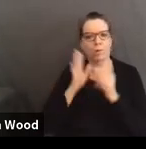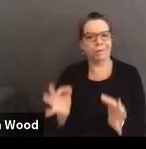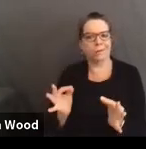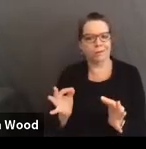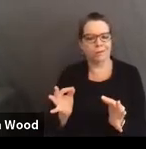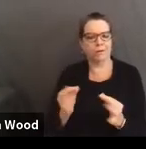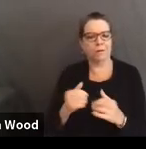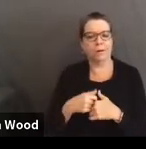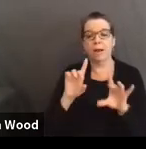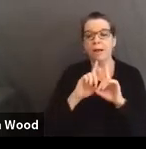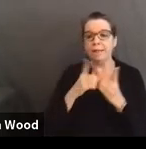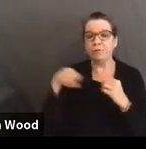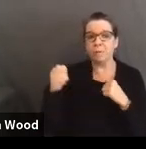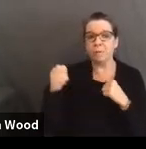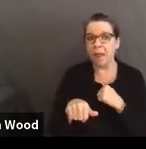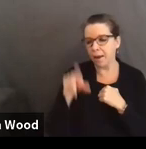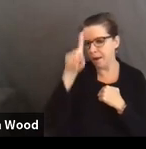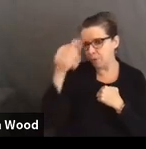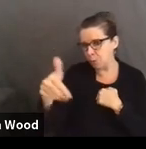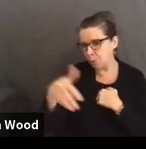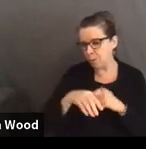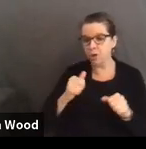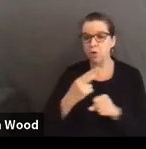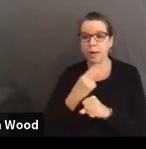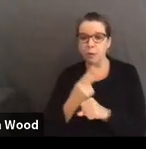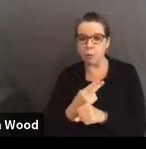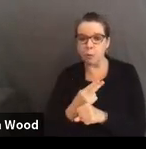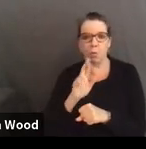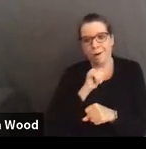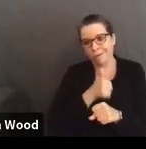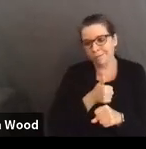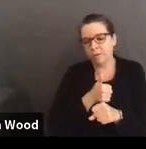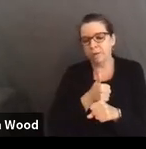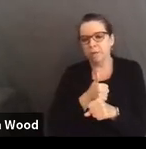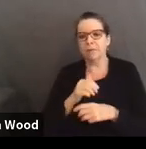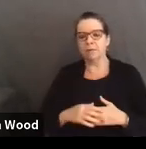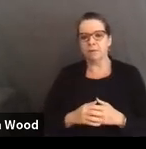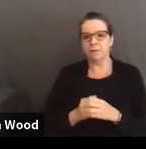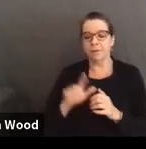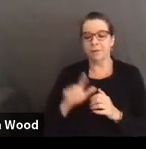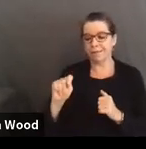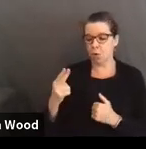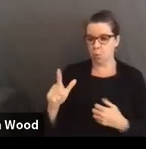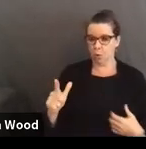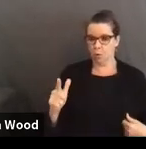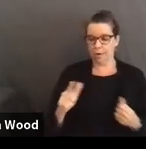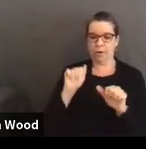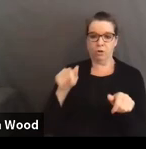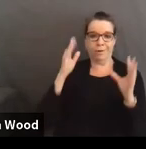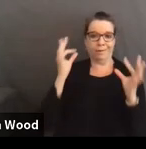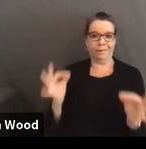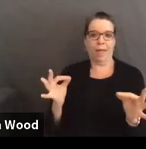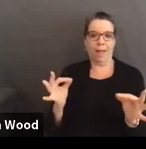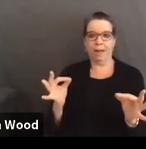a district, you could decide to formally adopt in Texas Home Learning. You could decide to make it